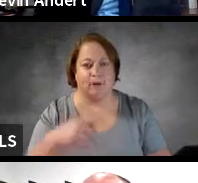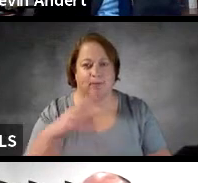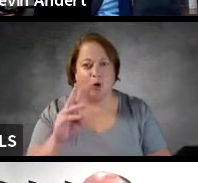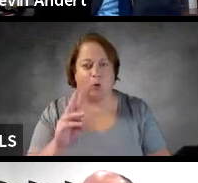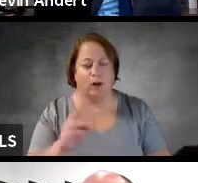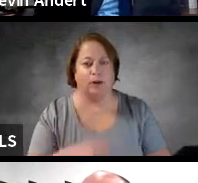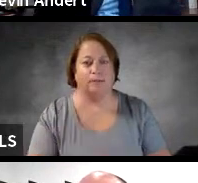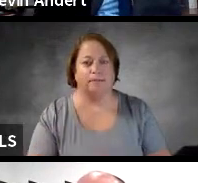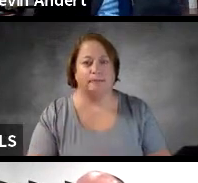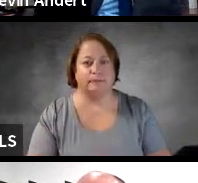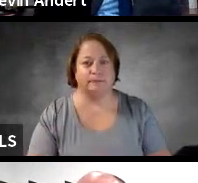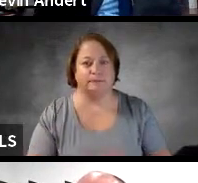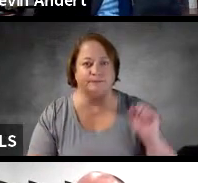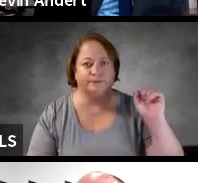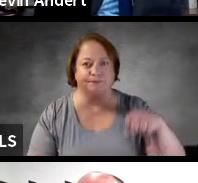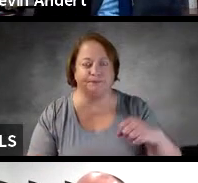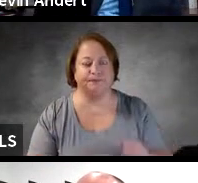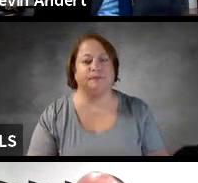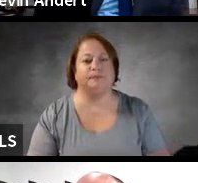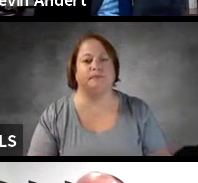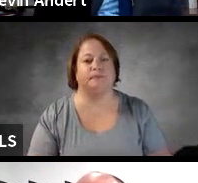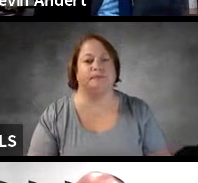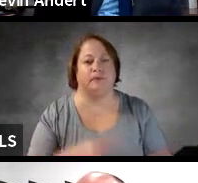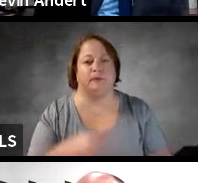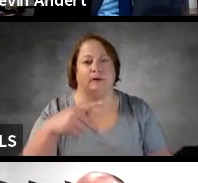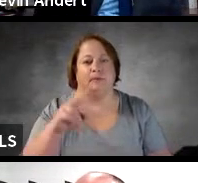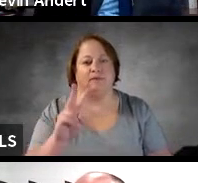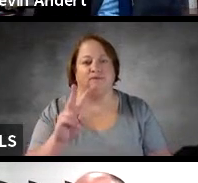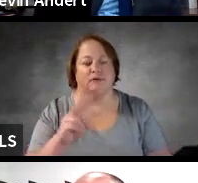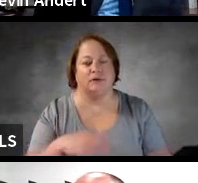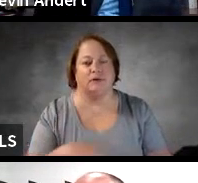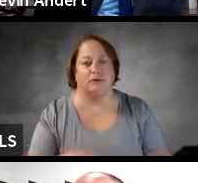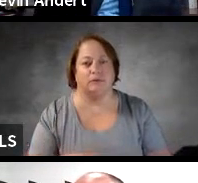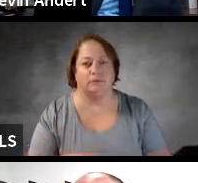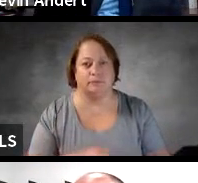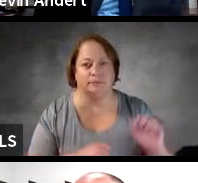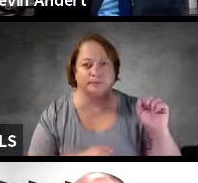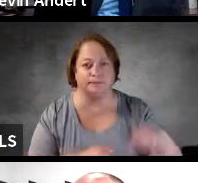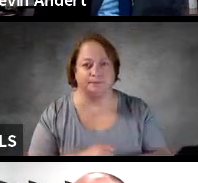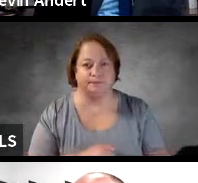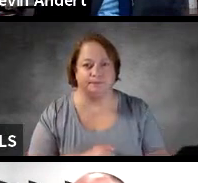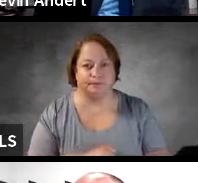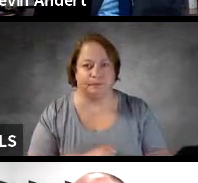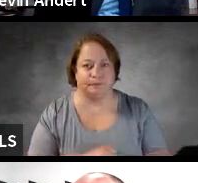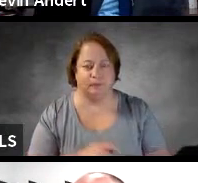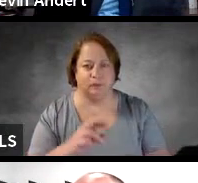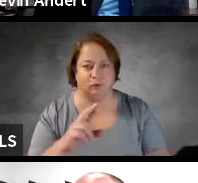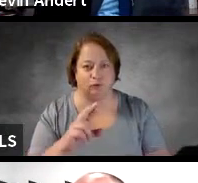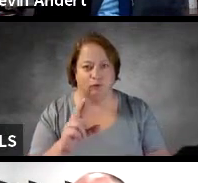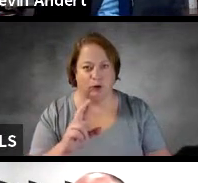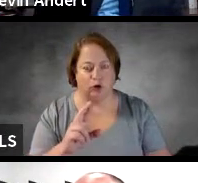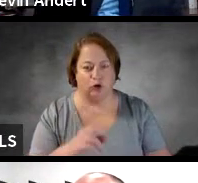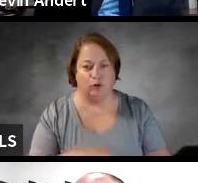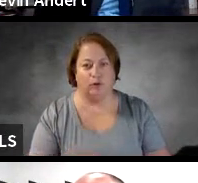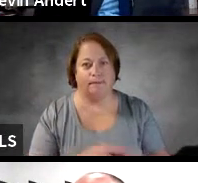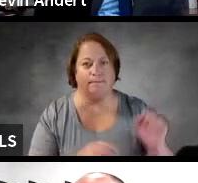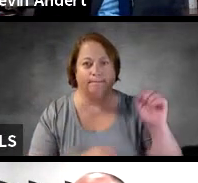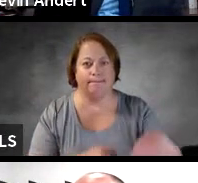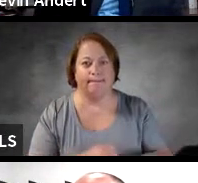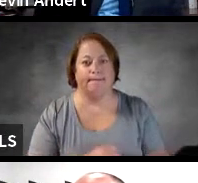Parkway? Yes. Pattonville? Yes. Rittner?